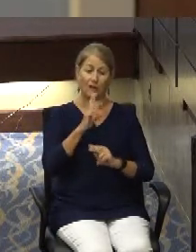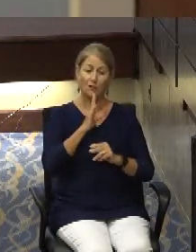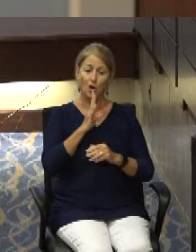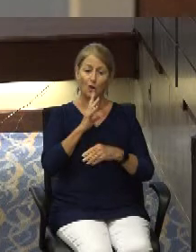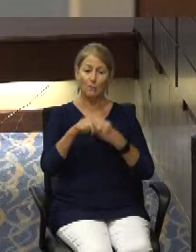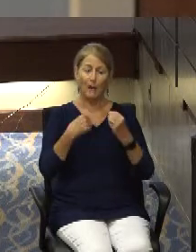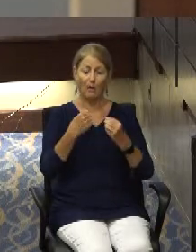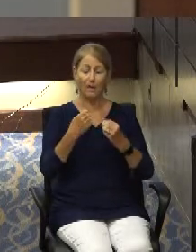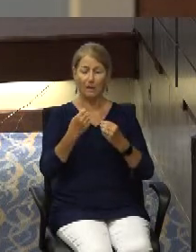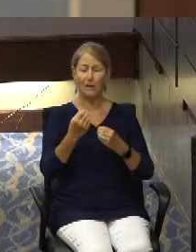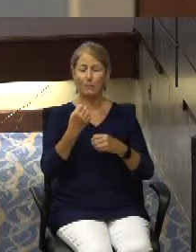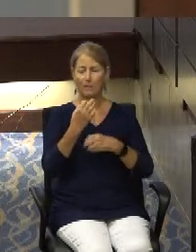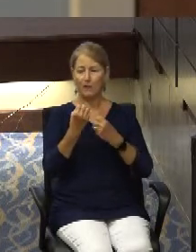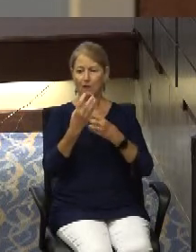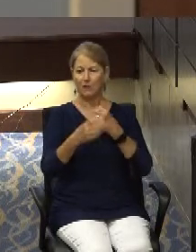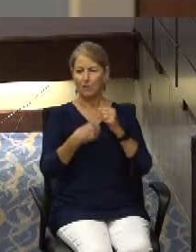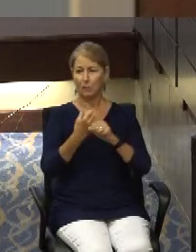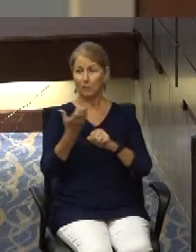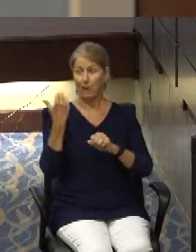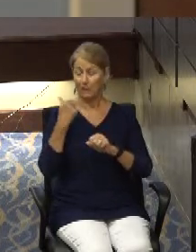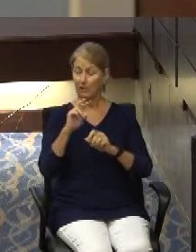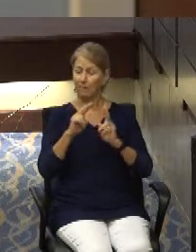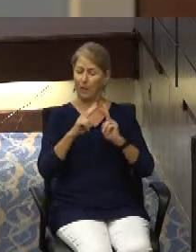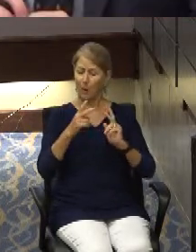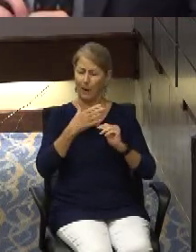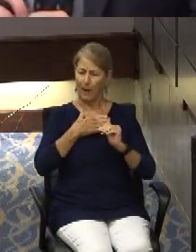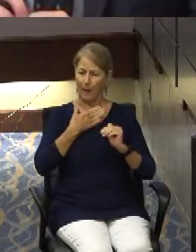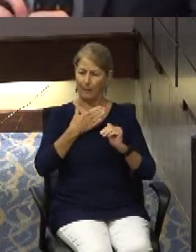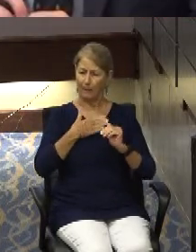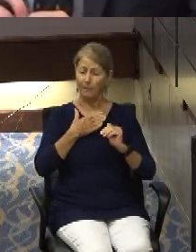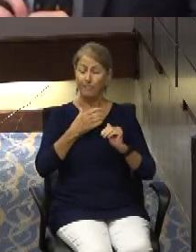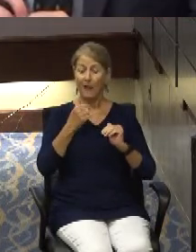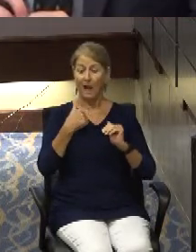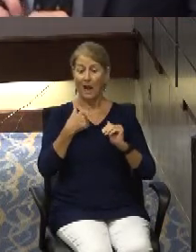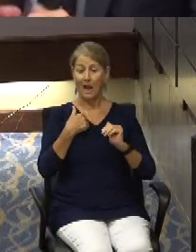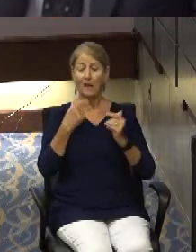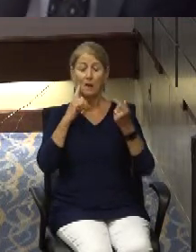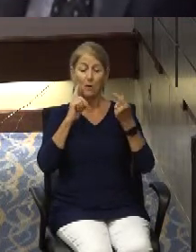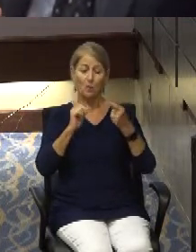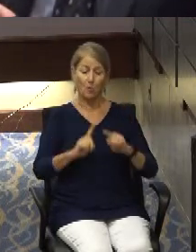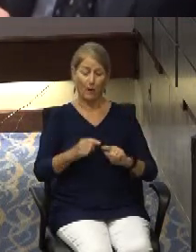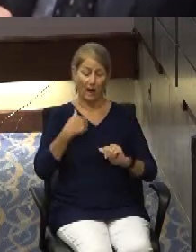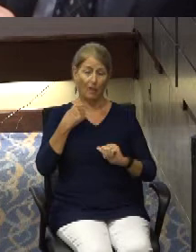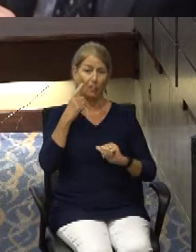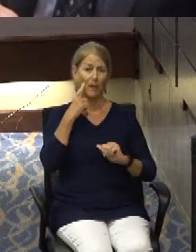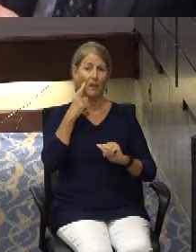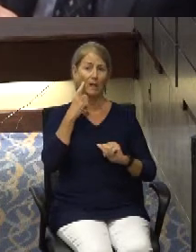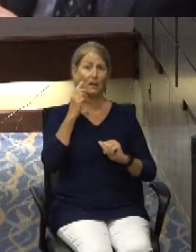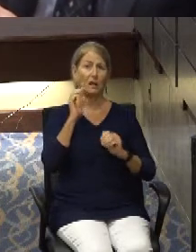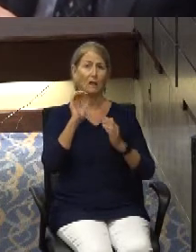So I'm very pleased. I agree. I think that,